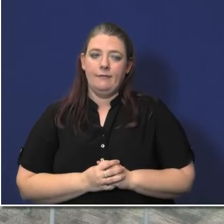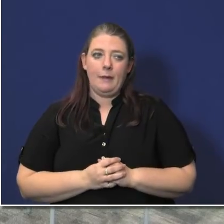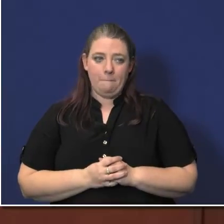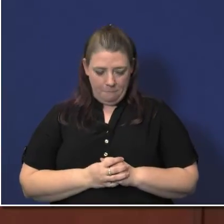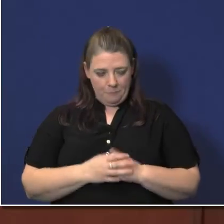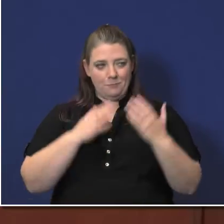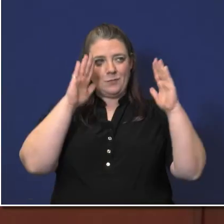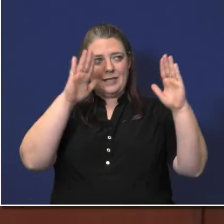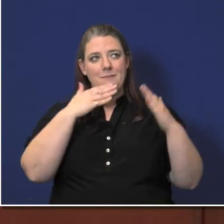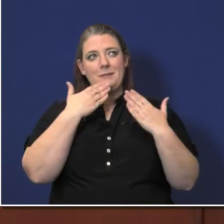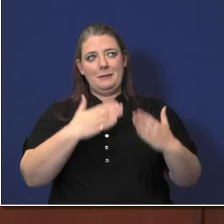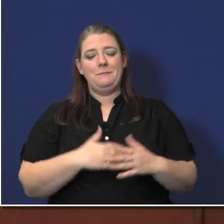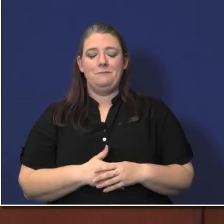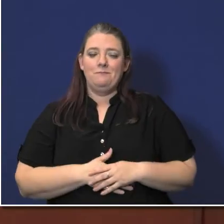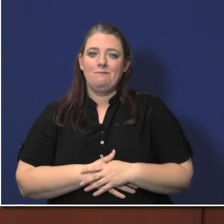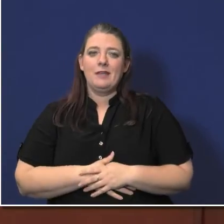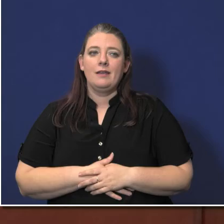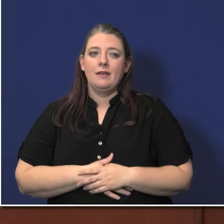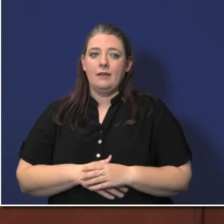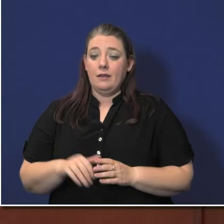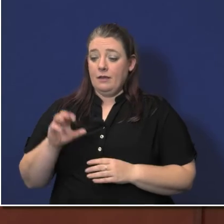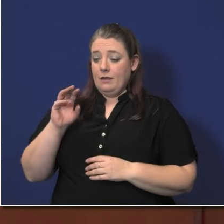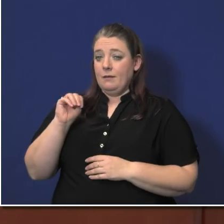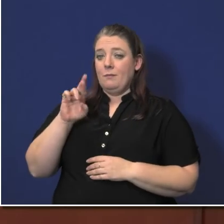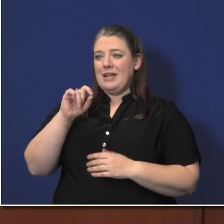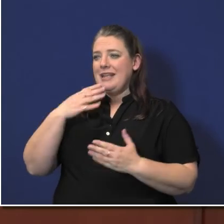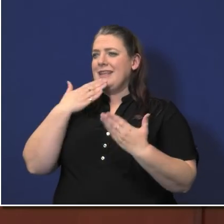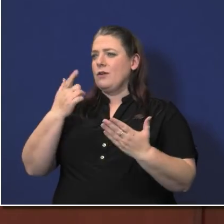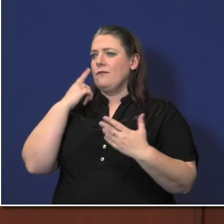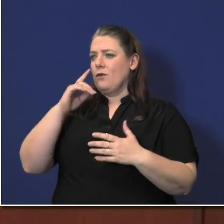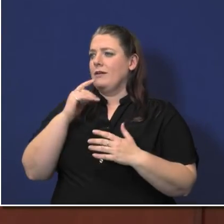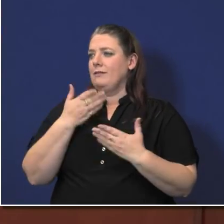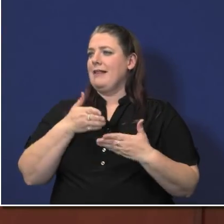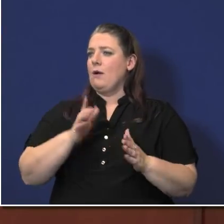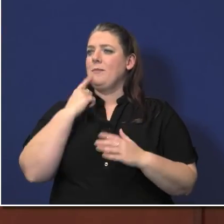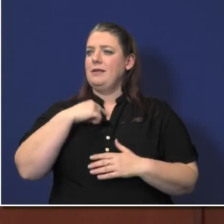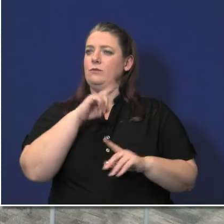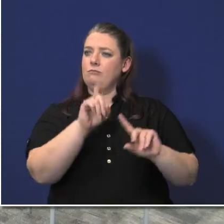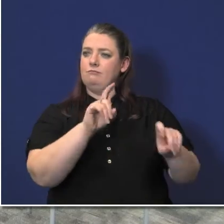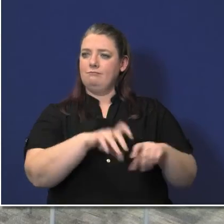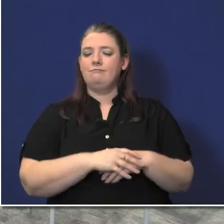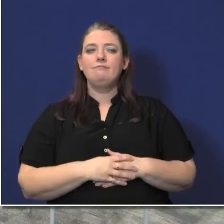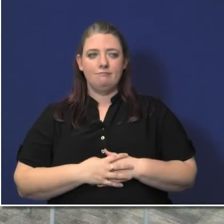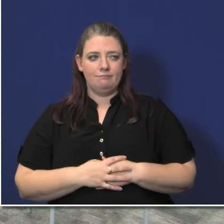Excellent, thank you. Thank you. And Marnie, thank you for letting me ask that question.